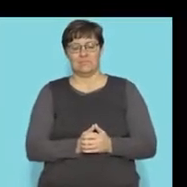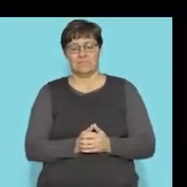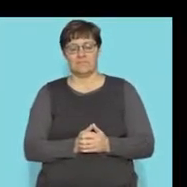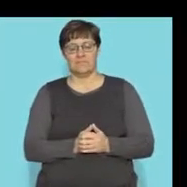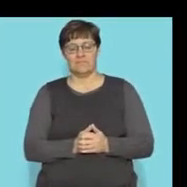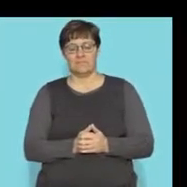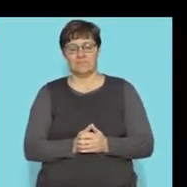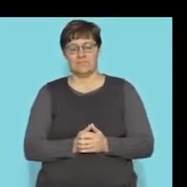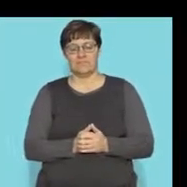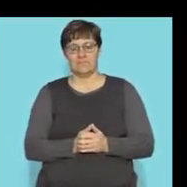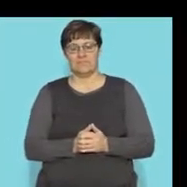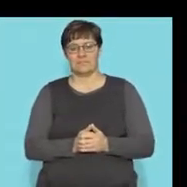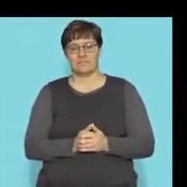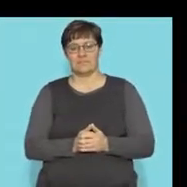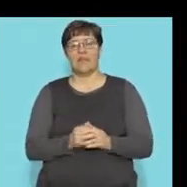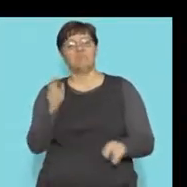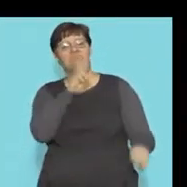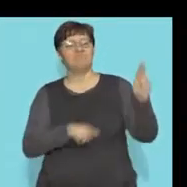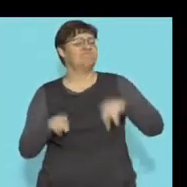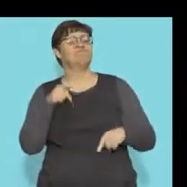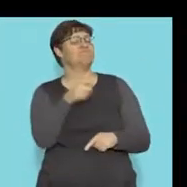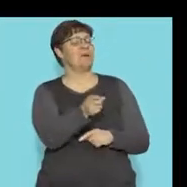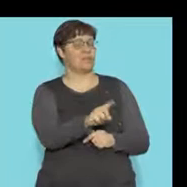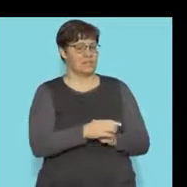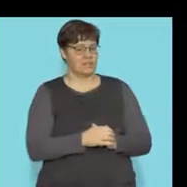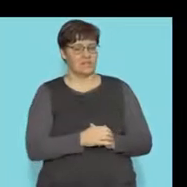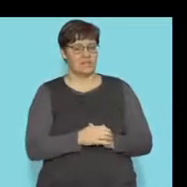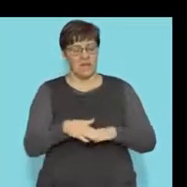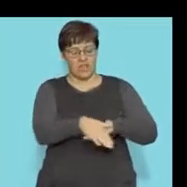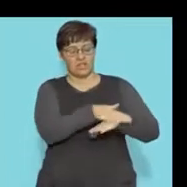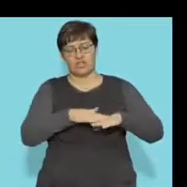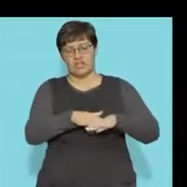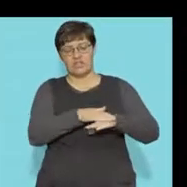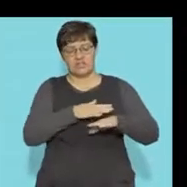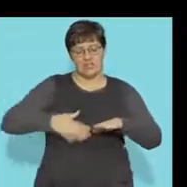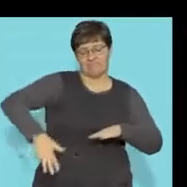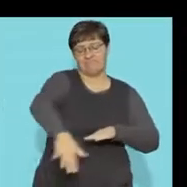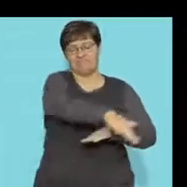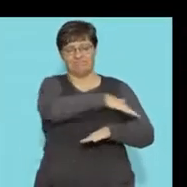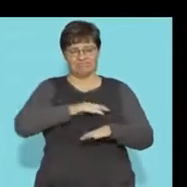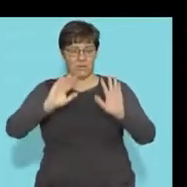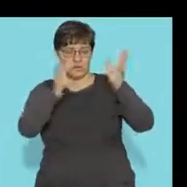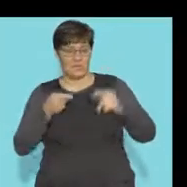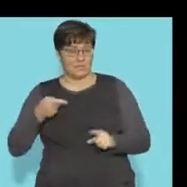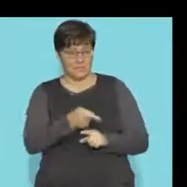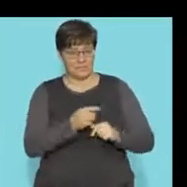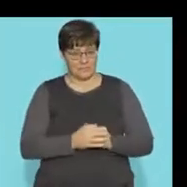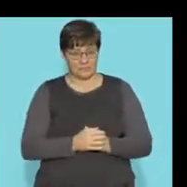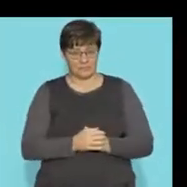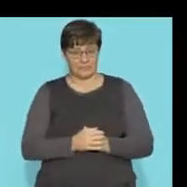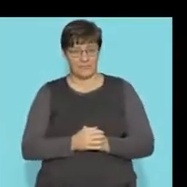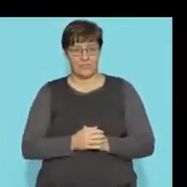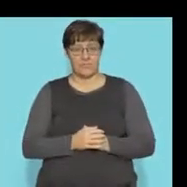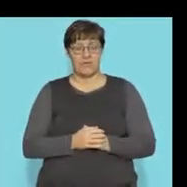Cool. The next thing I just want to revise with you is the surface area of a particular shape. So the